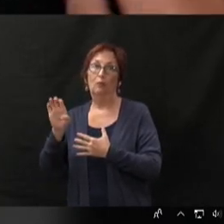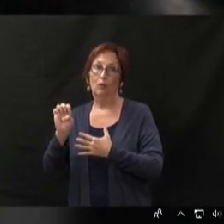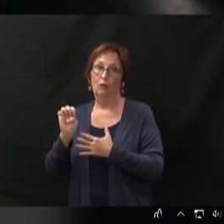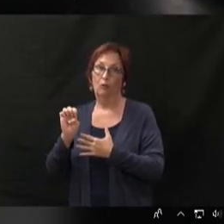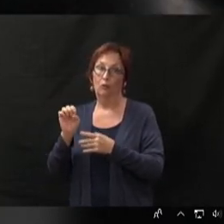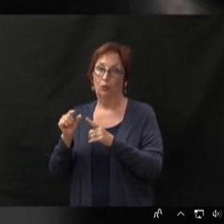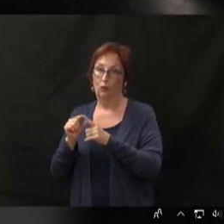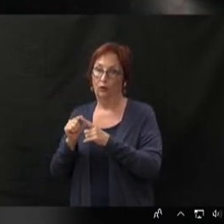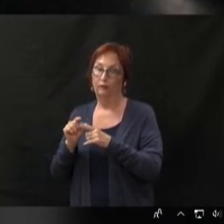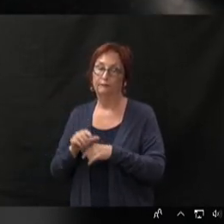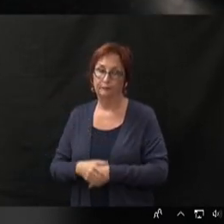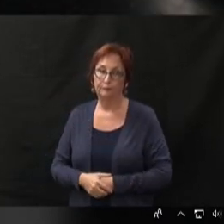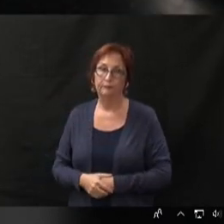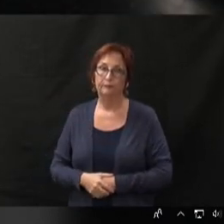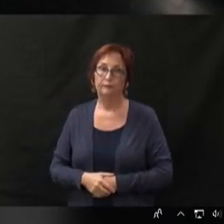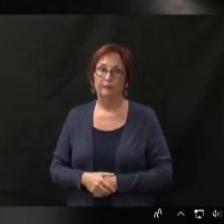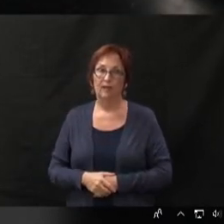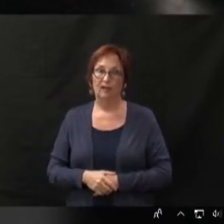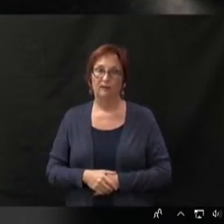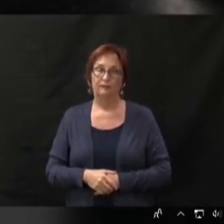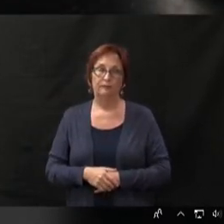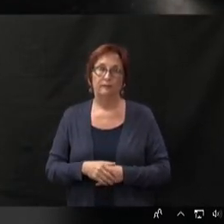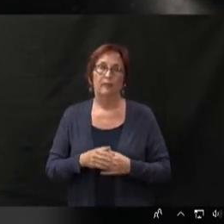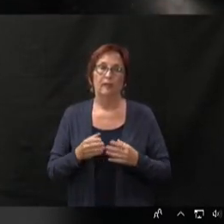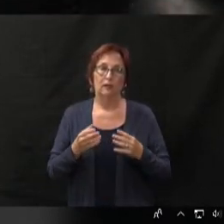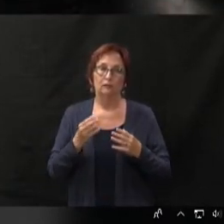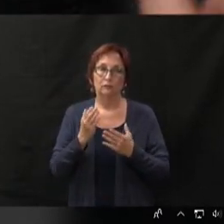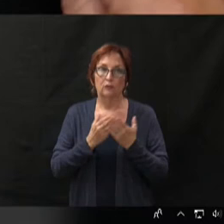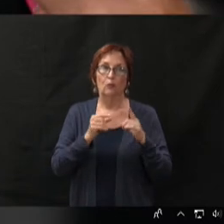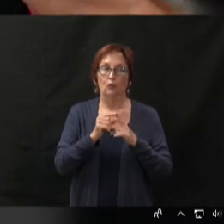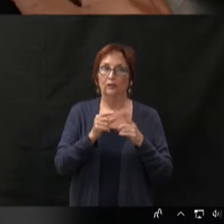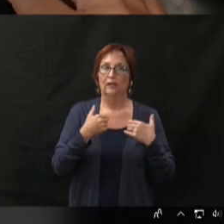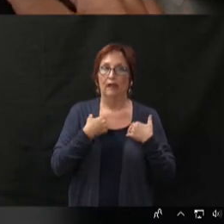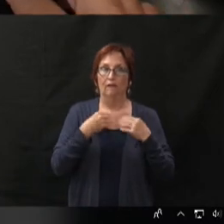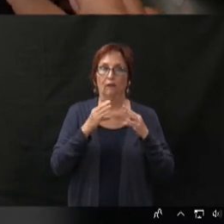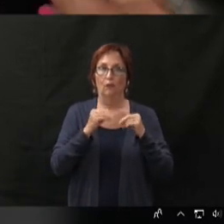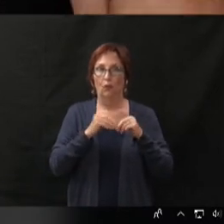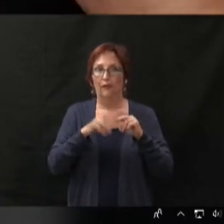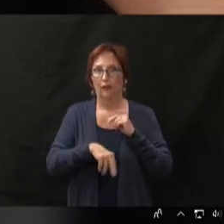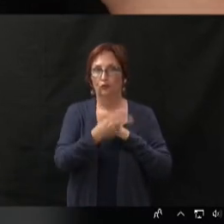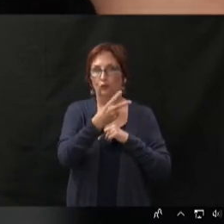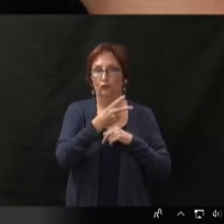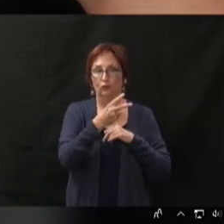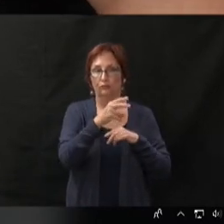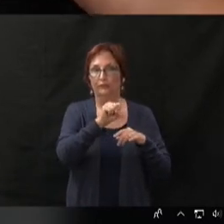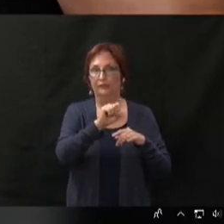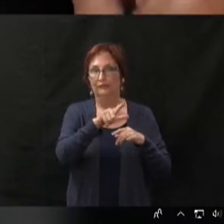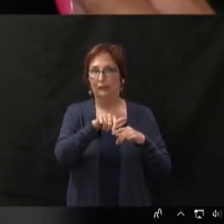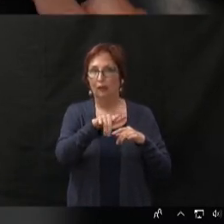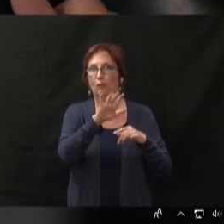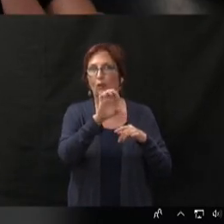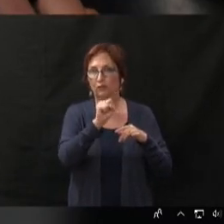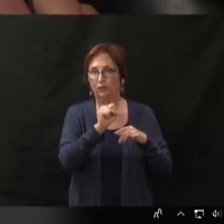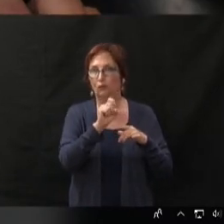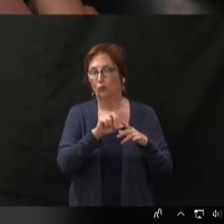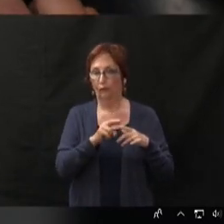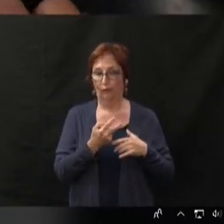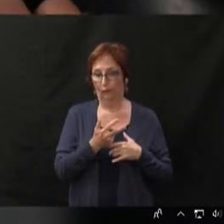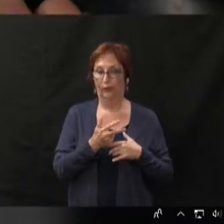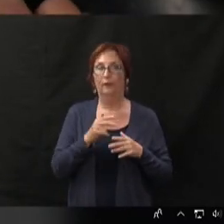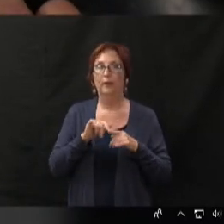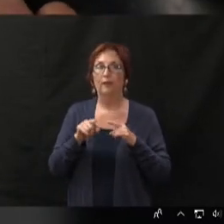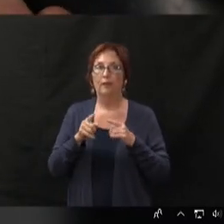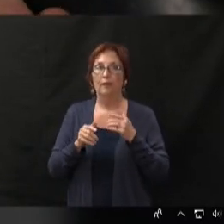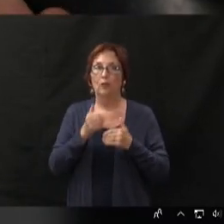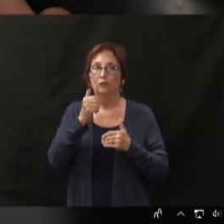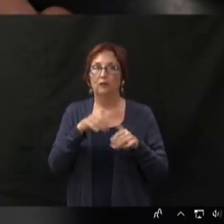but there are some words that have more than two syllables that say E. So that's what you want them to know. Most common way to spell